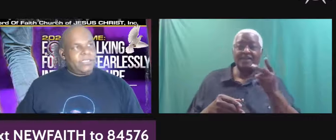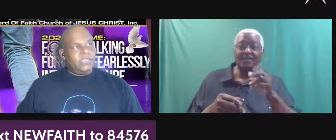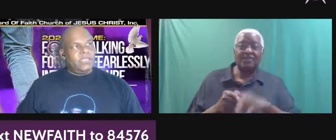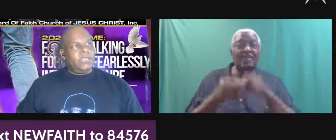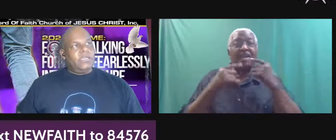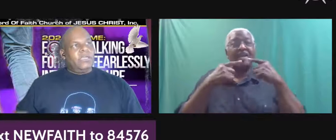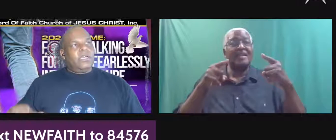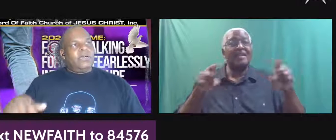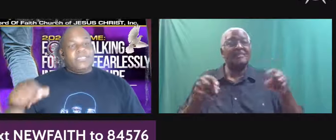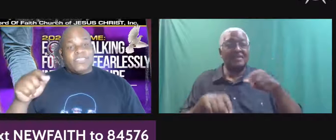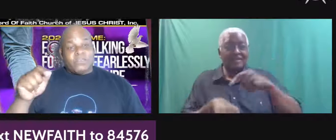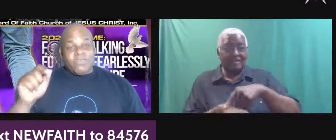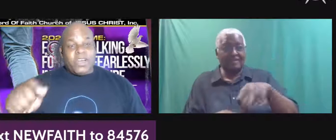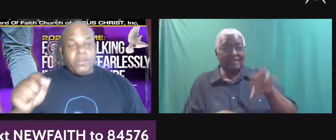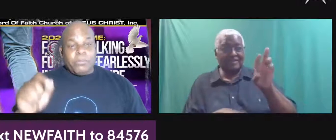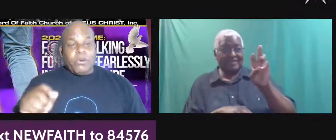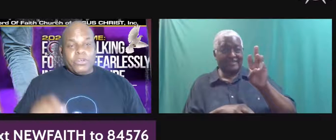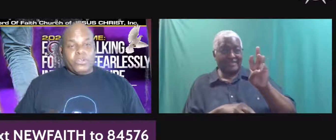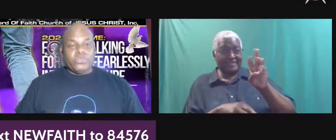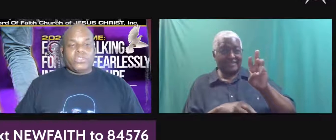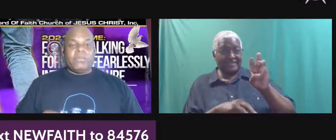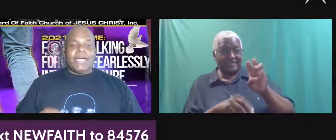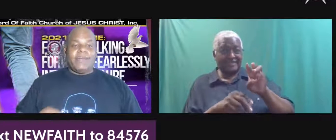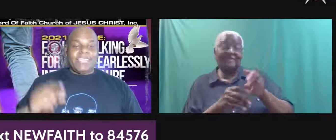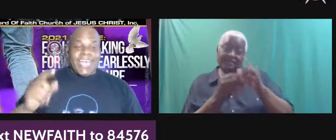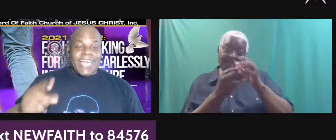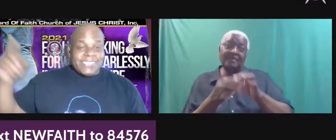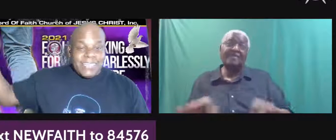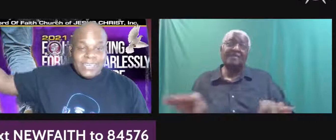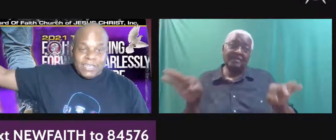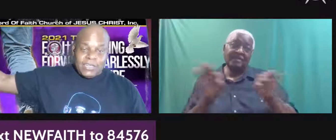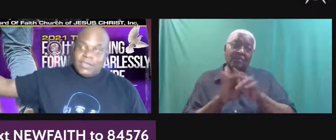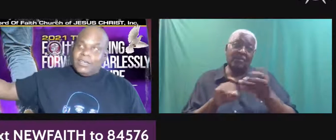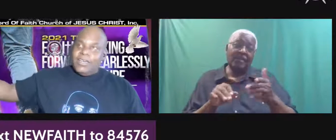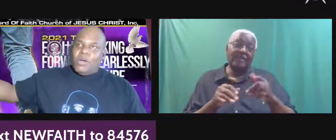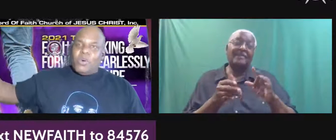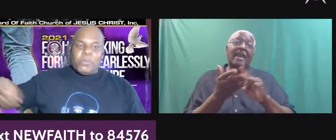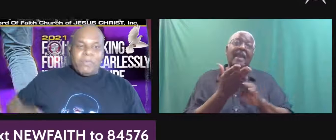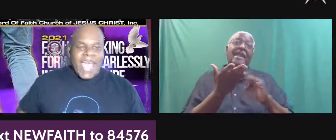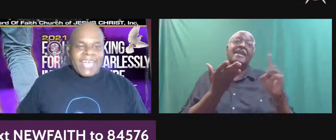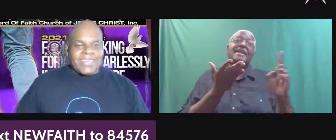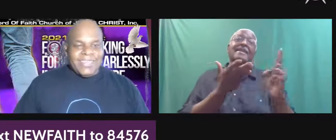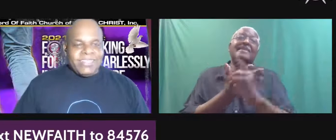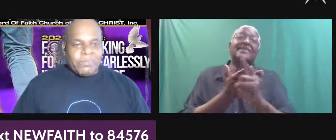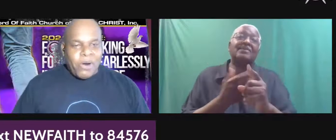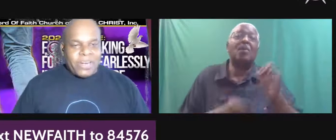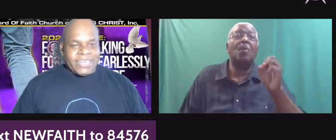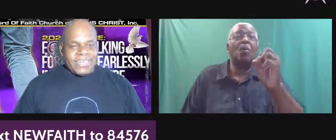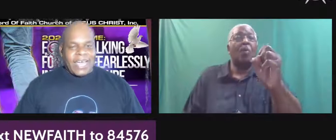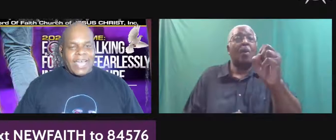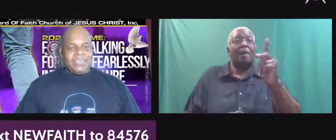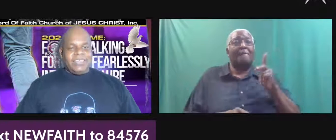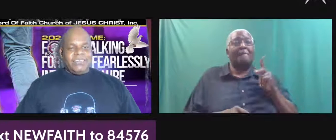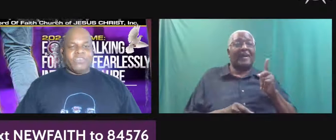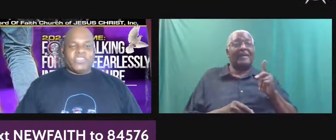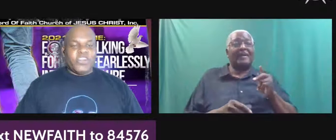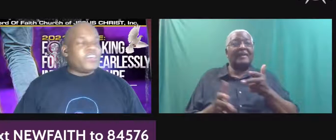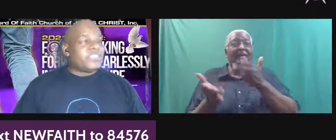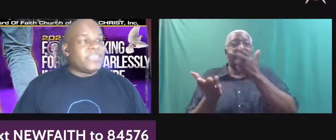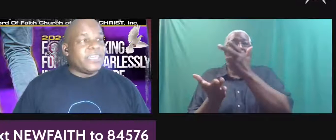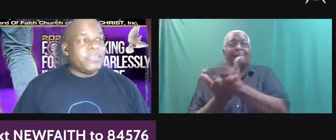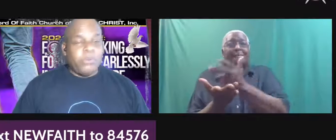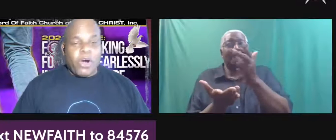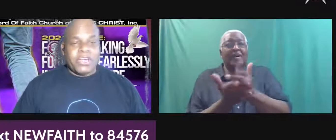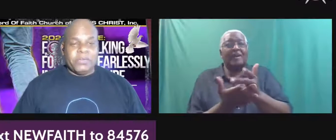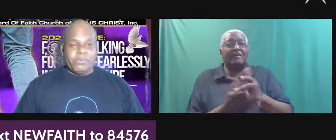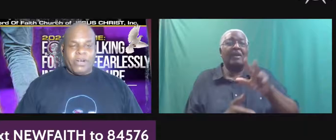6, because there's some very important news coming out. Next Sunday, we're back in the parking lot for